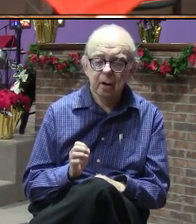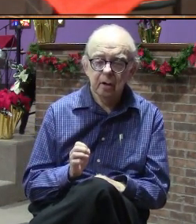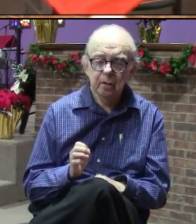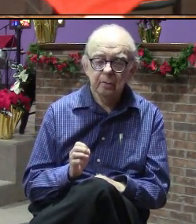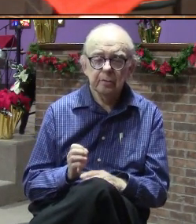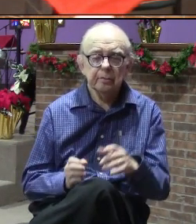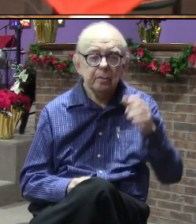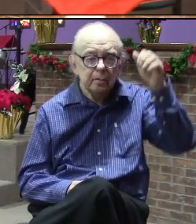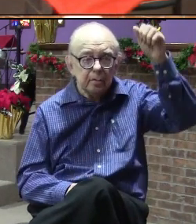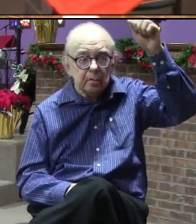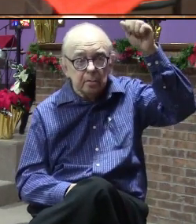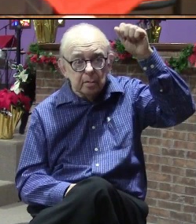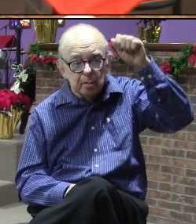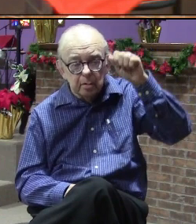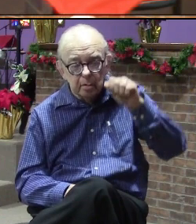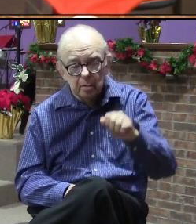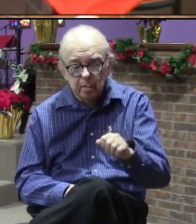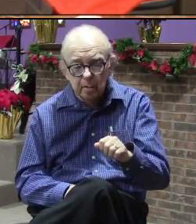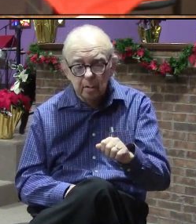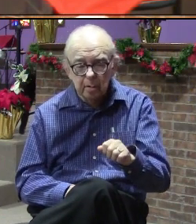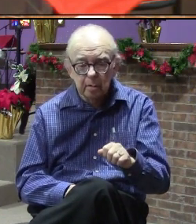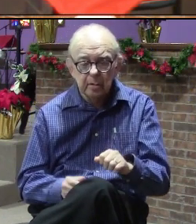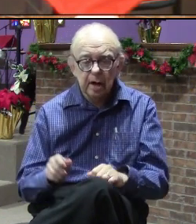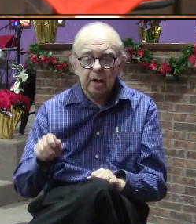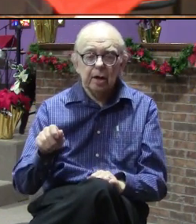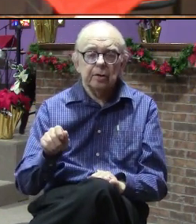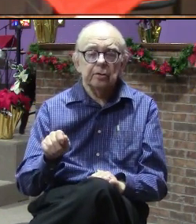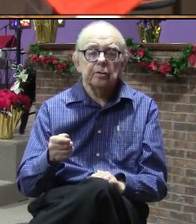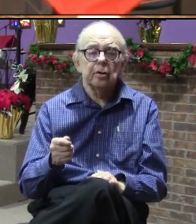down and turned on the car